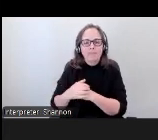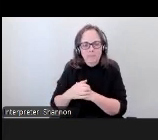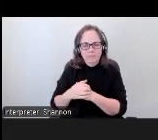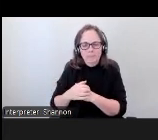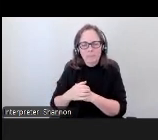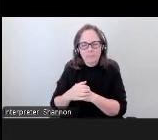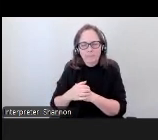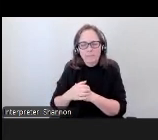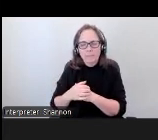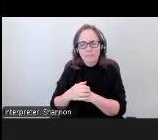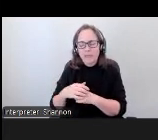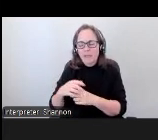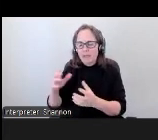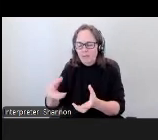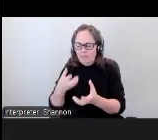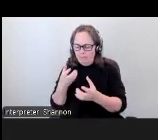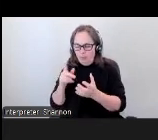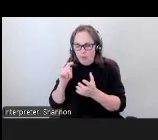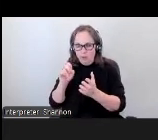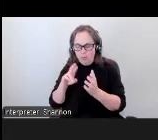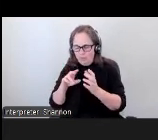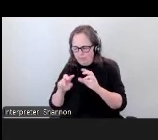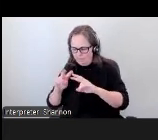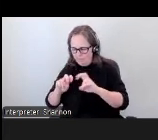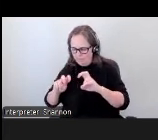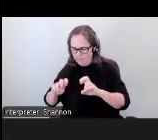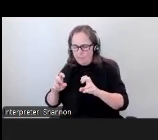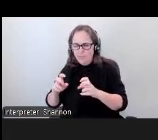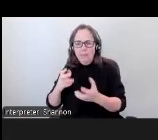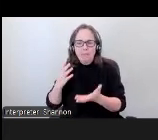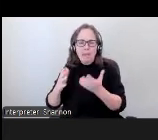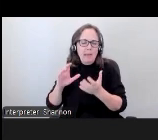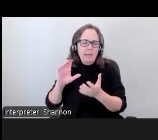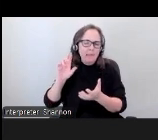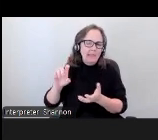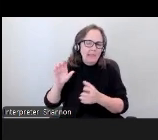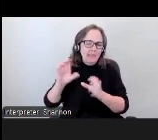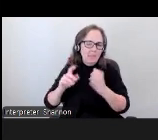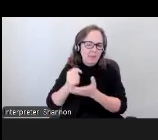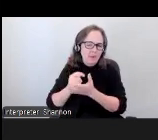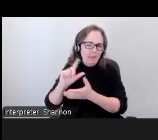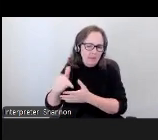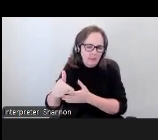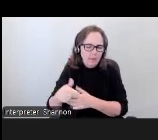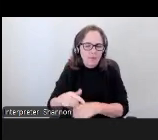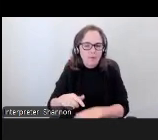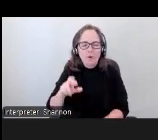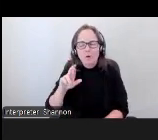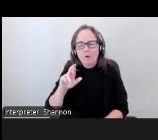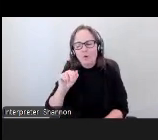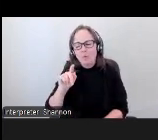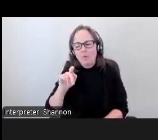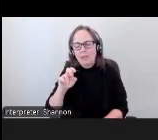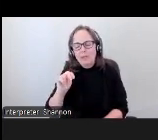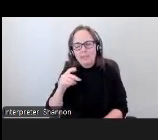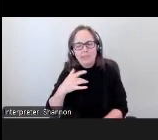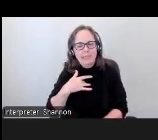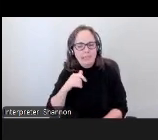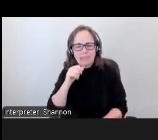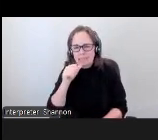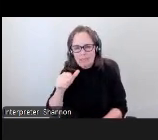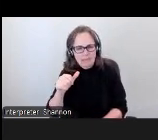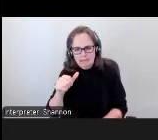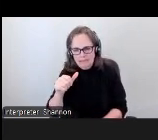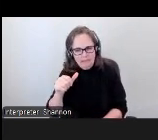depending on the tumor characteristics, you may need chemotherapy afterwards. Radiation generally is not utilized